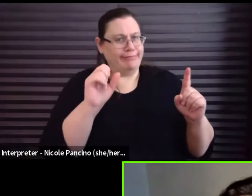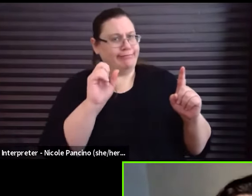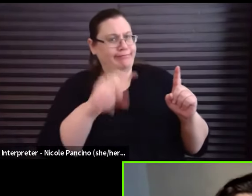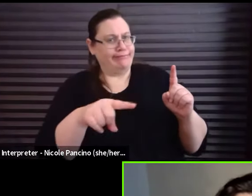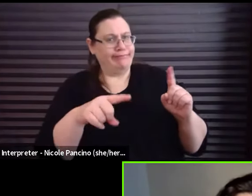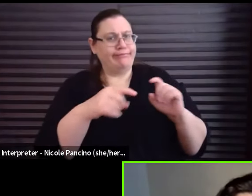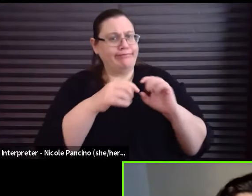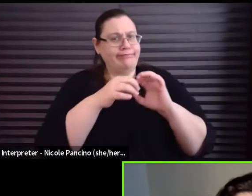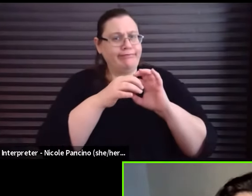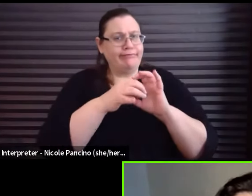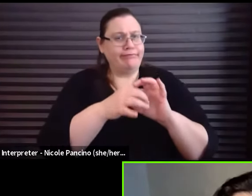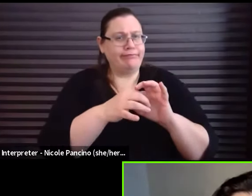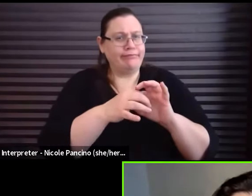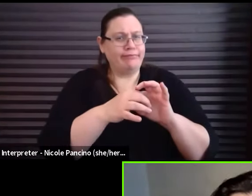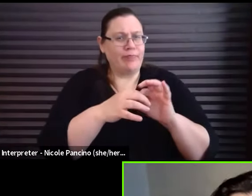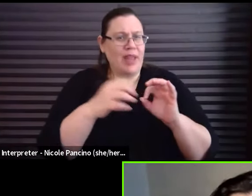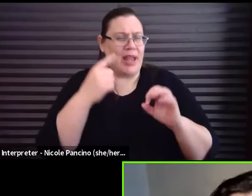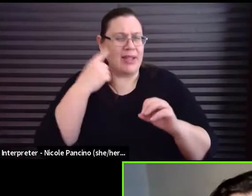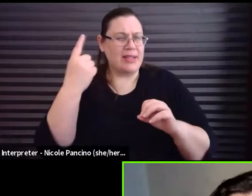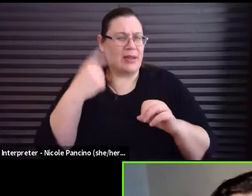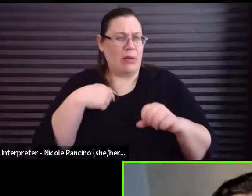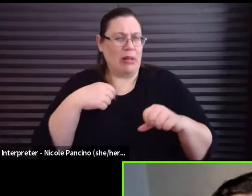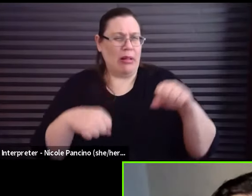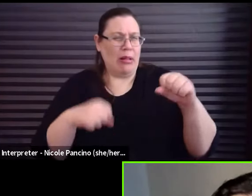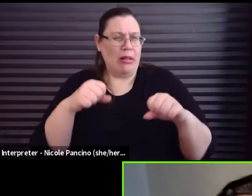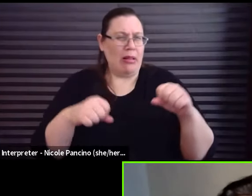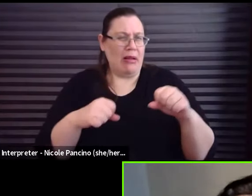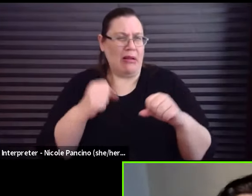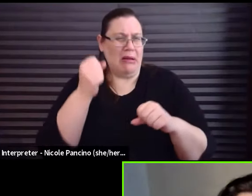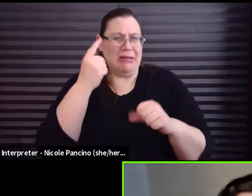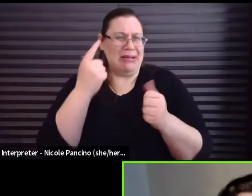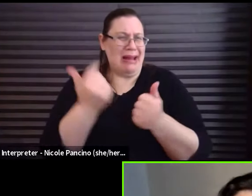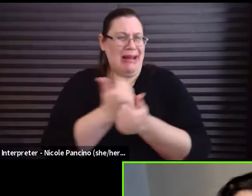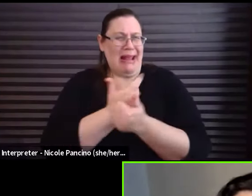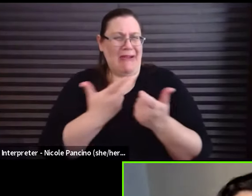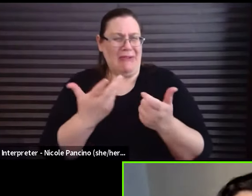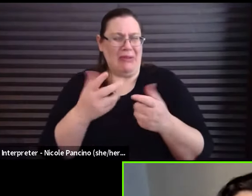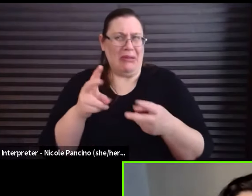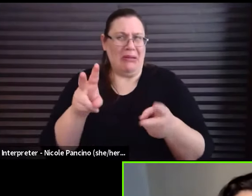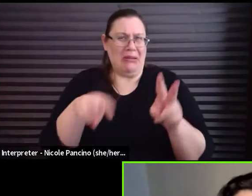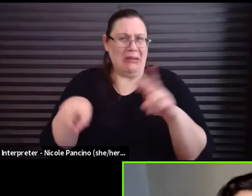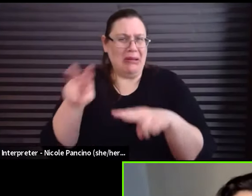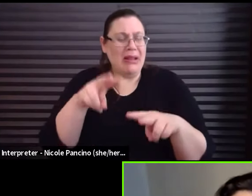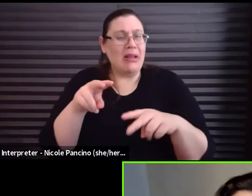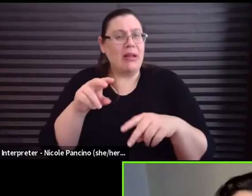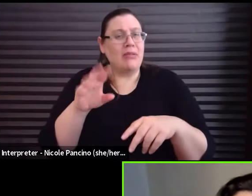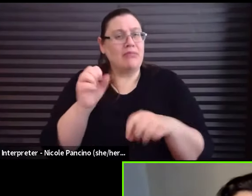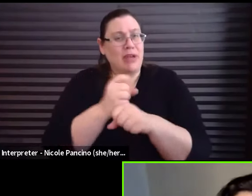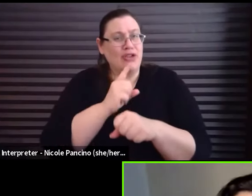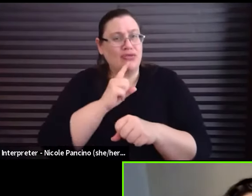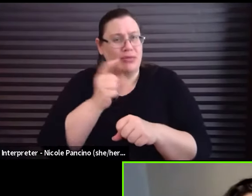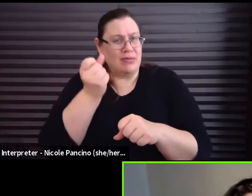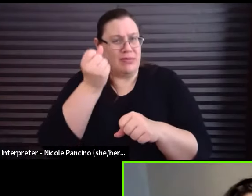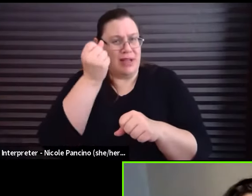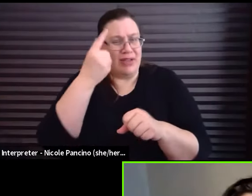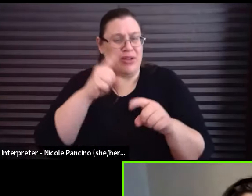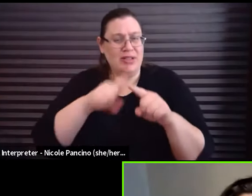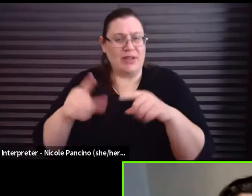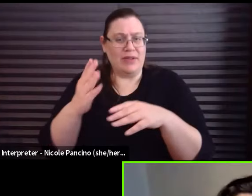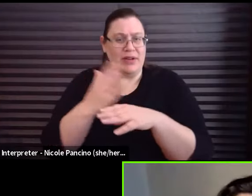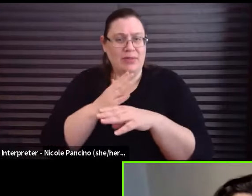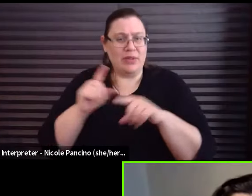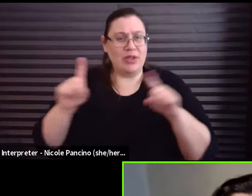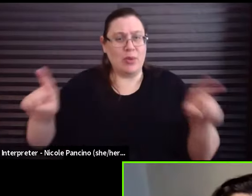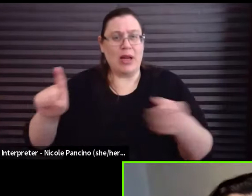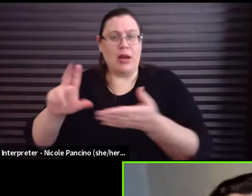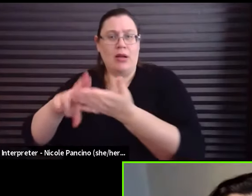I think somebody wasn't 100% sure that they followed everything that went through. And so they want to make sure they understand what's the difference between